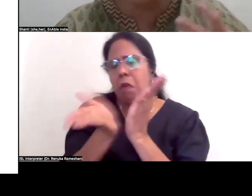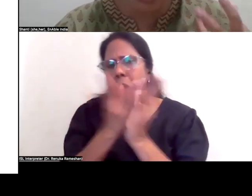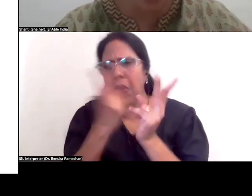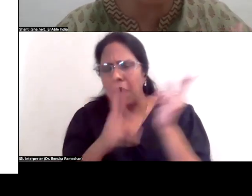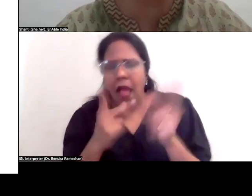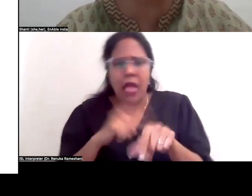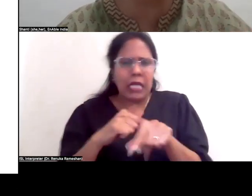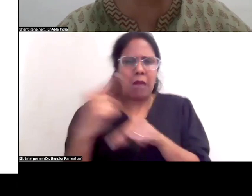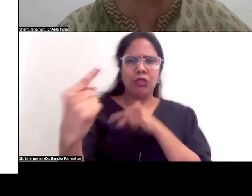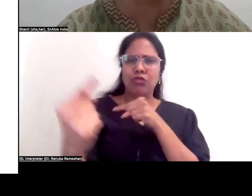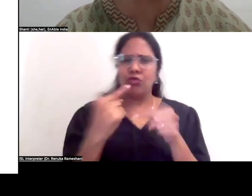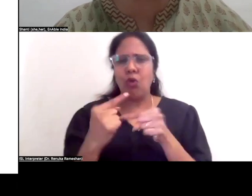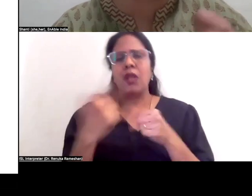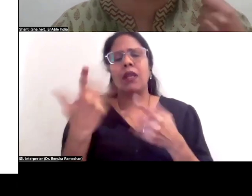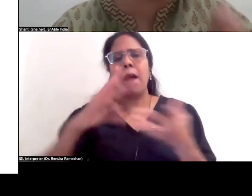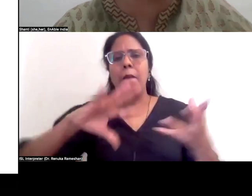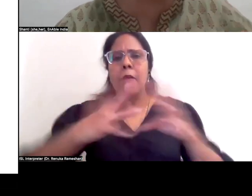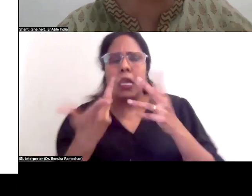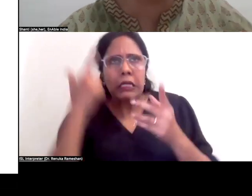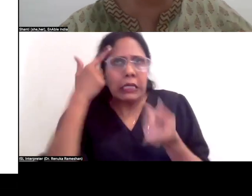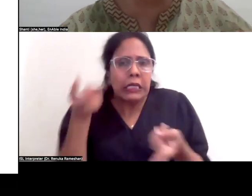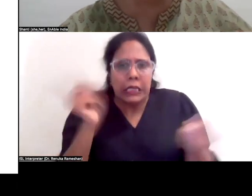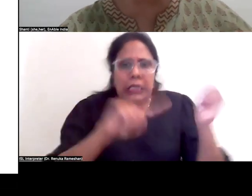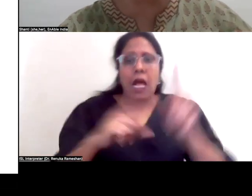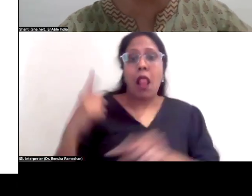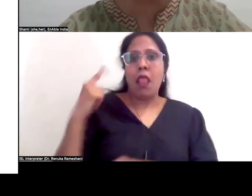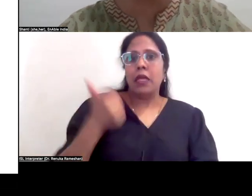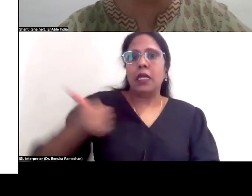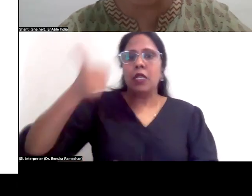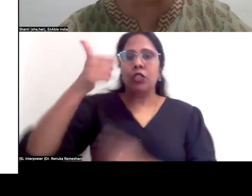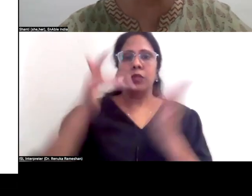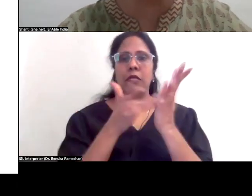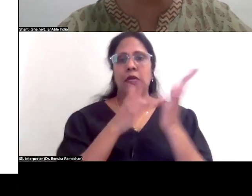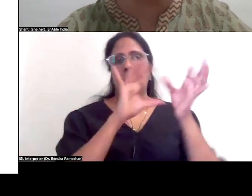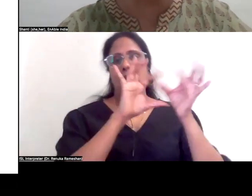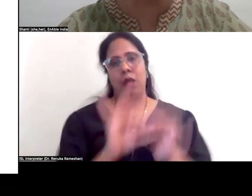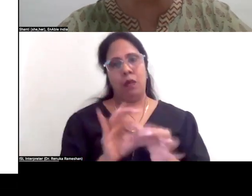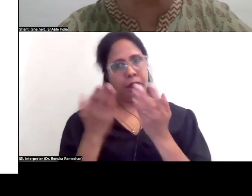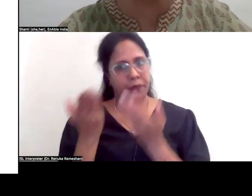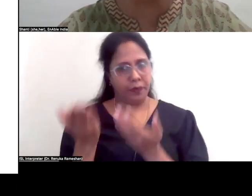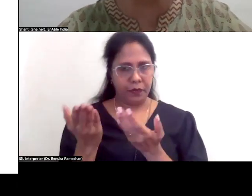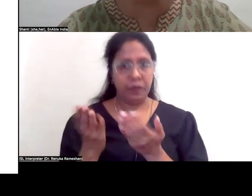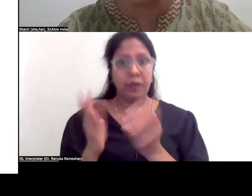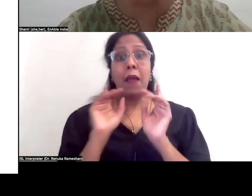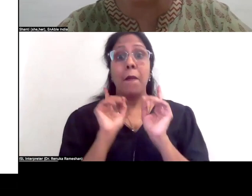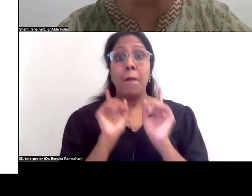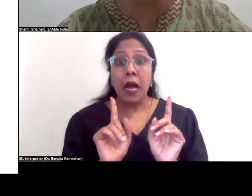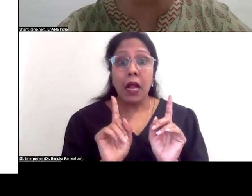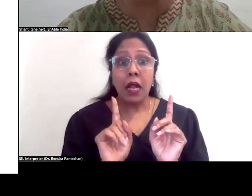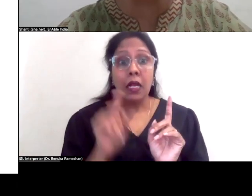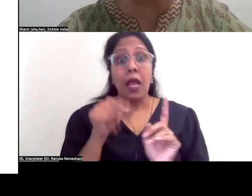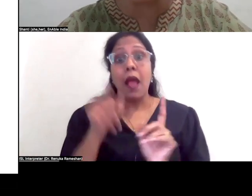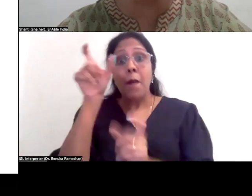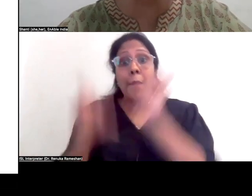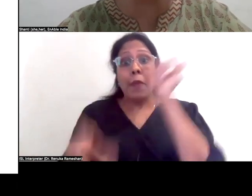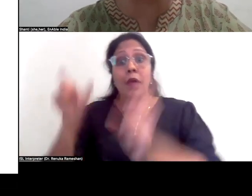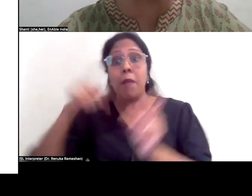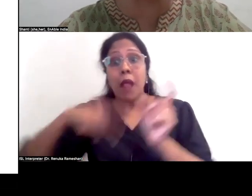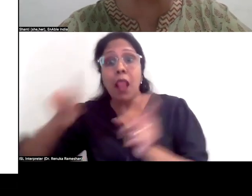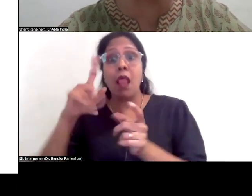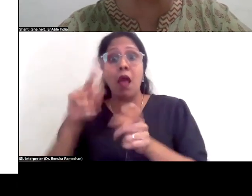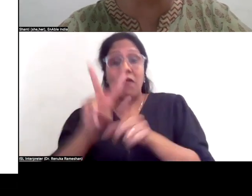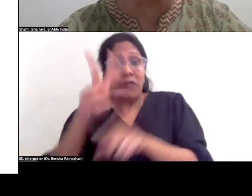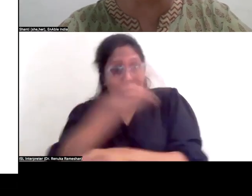quickly? A lot of leadership required. It's technical leadership. But when you have to make people take